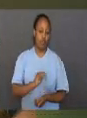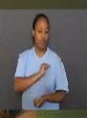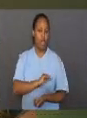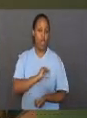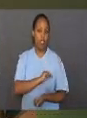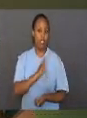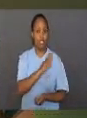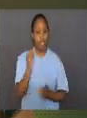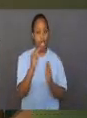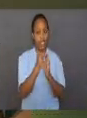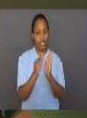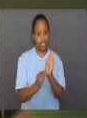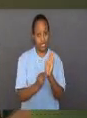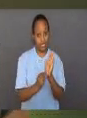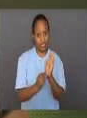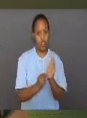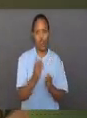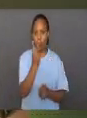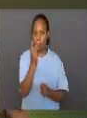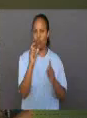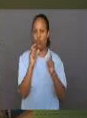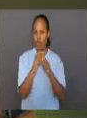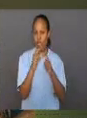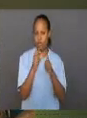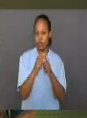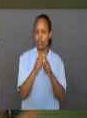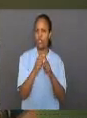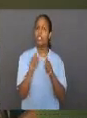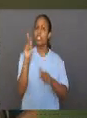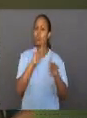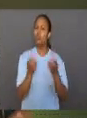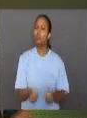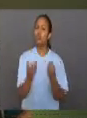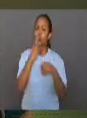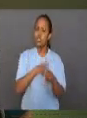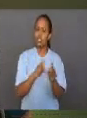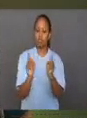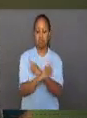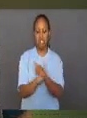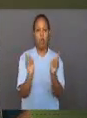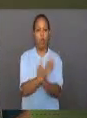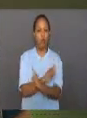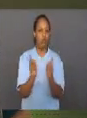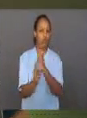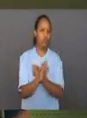Morality and ethics are two terms that people often use